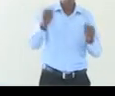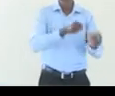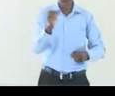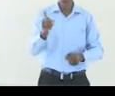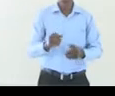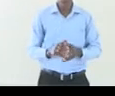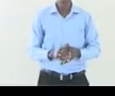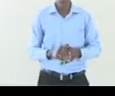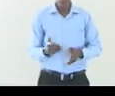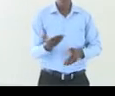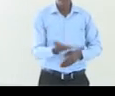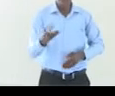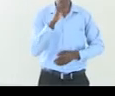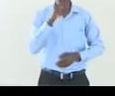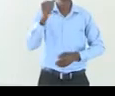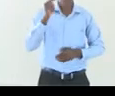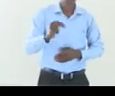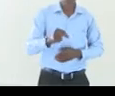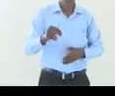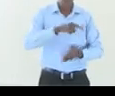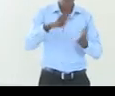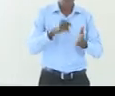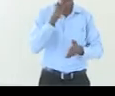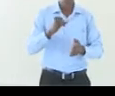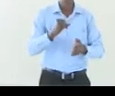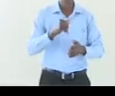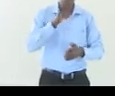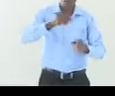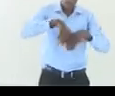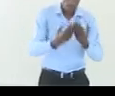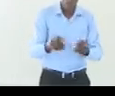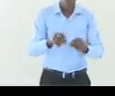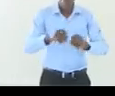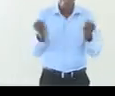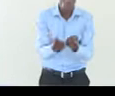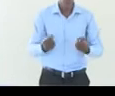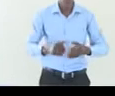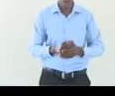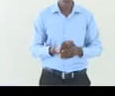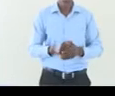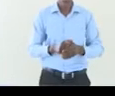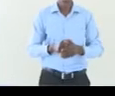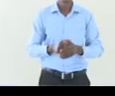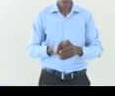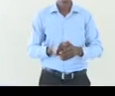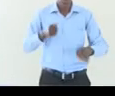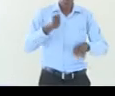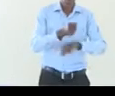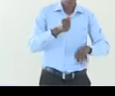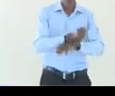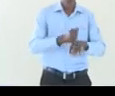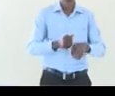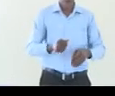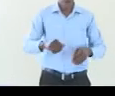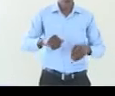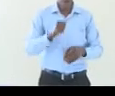everywhere. Things are not normal. This is not how a society should be organized. And I am not only blaming the people who are occupying